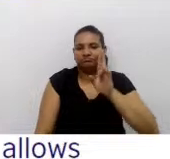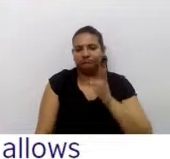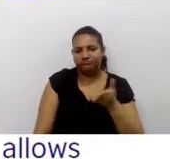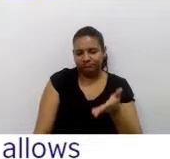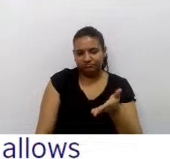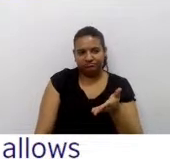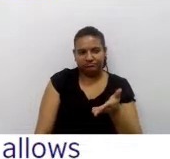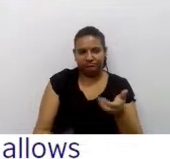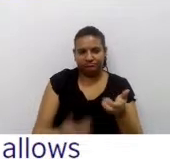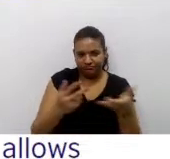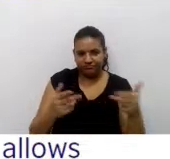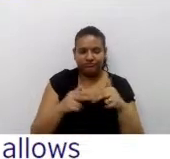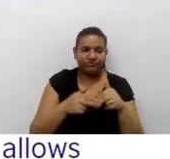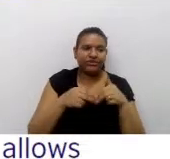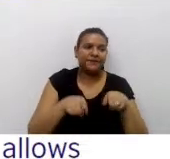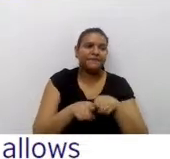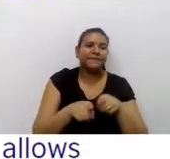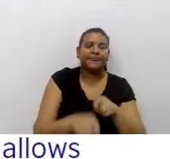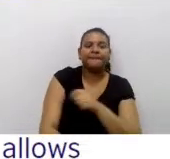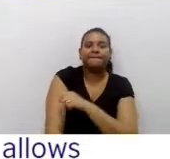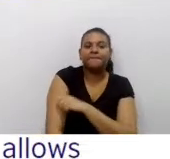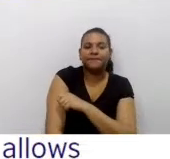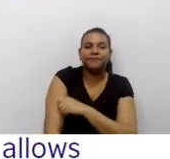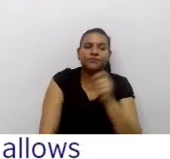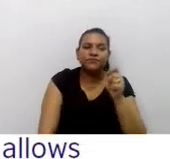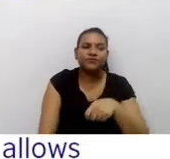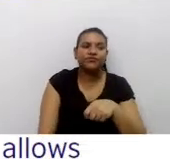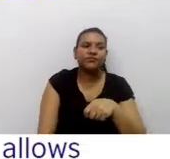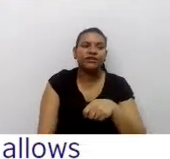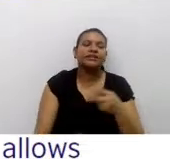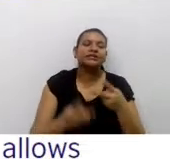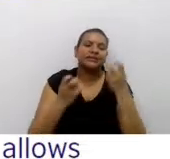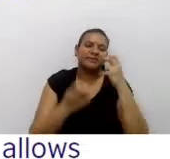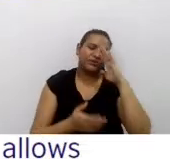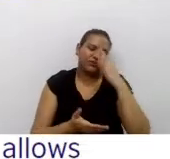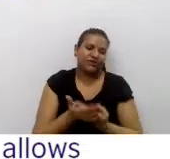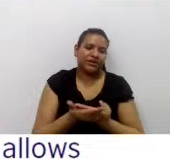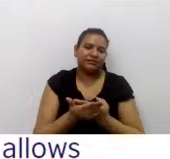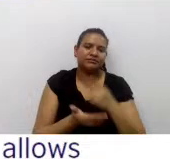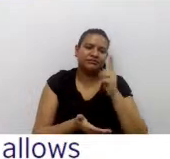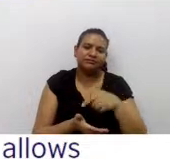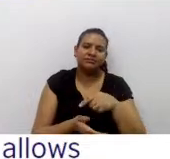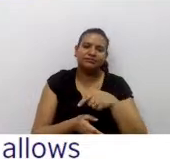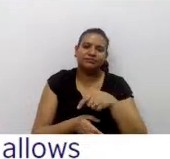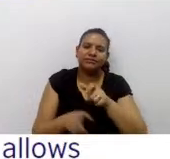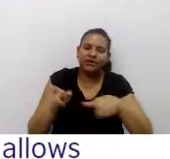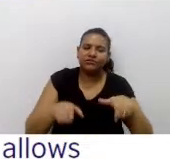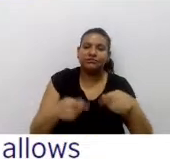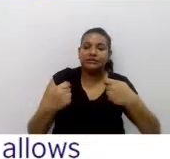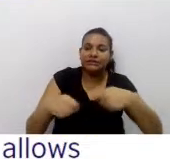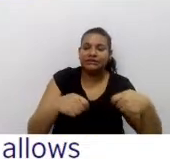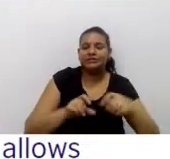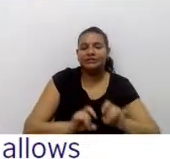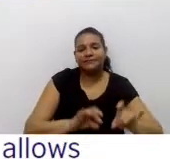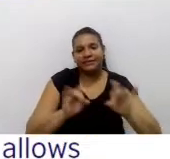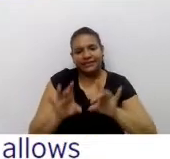the confidence of special educational needs learners by not forcing them to do what they're less able to